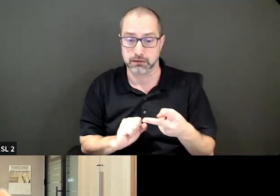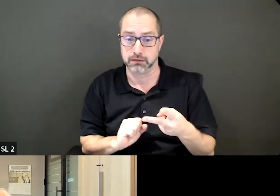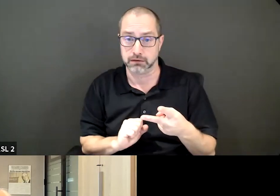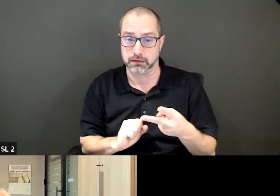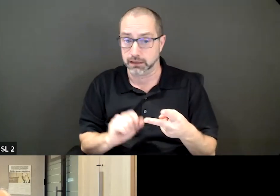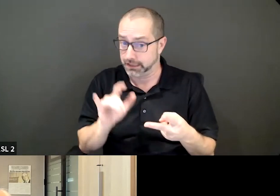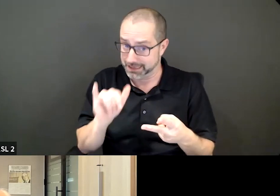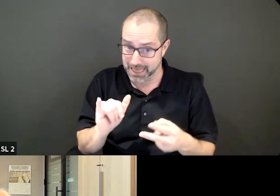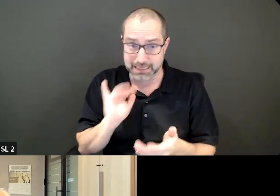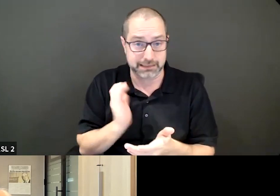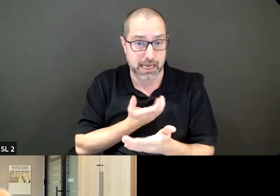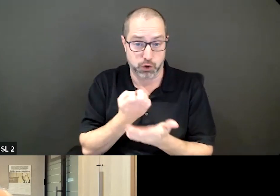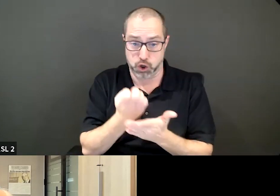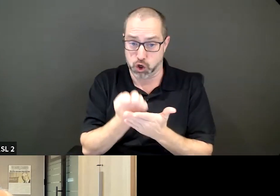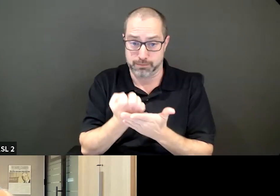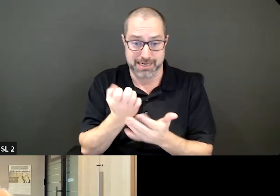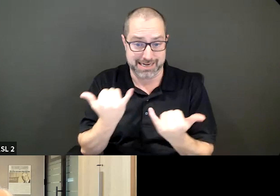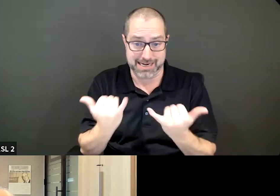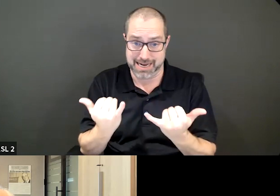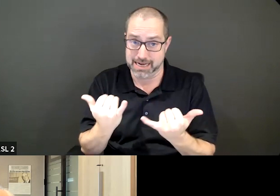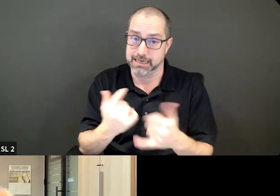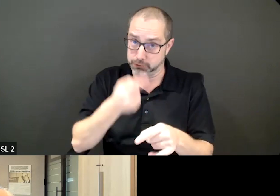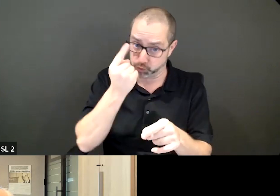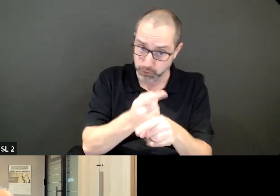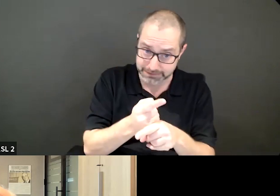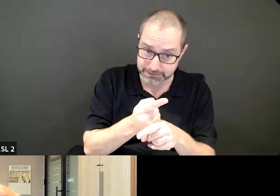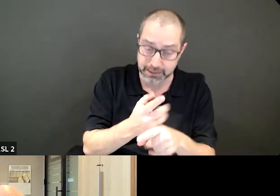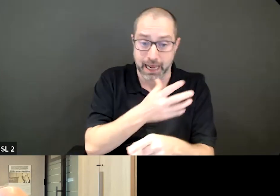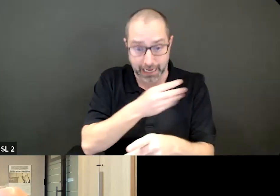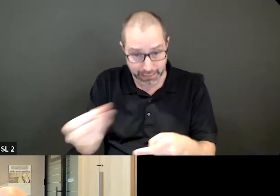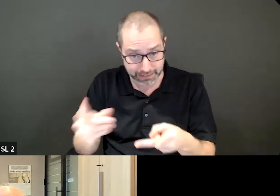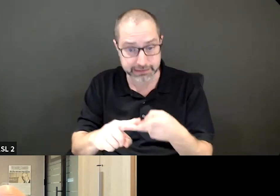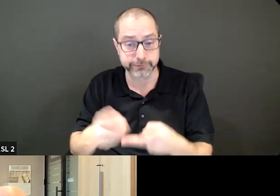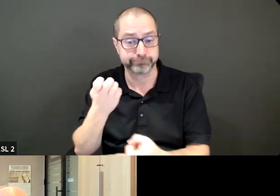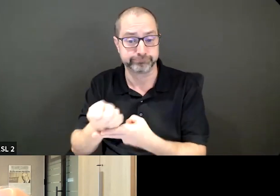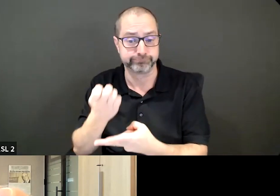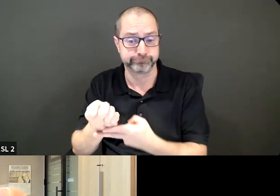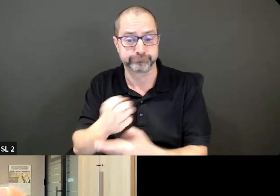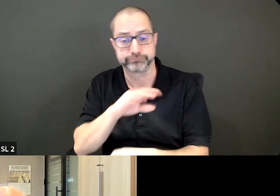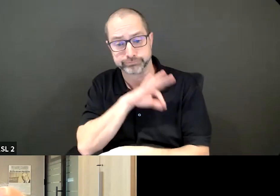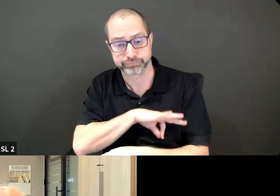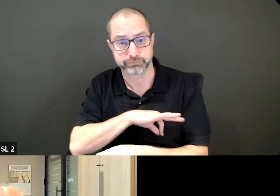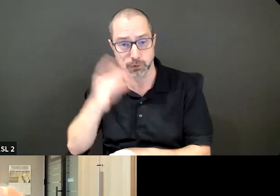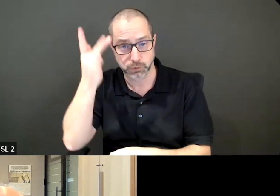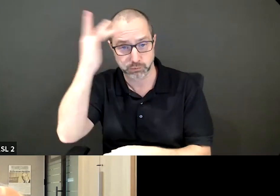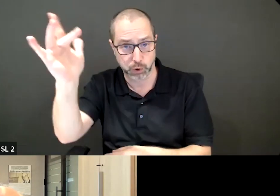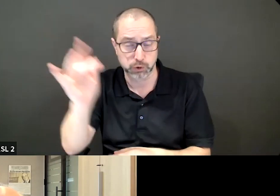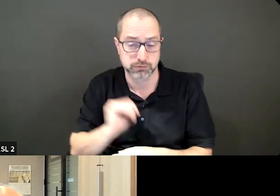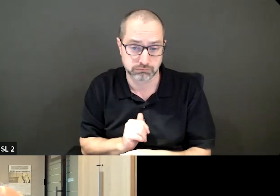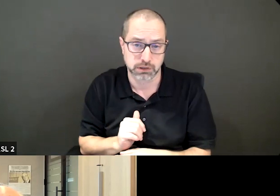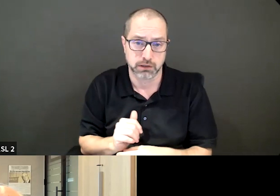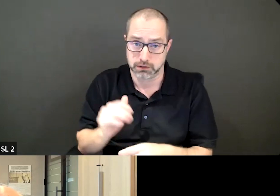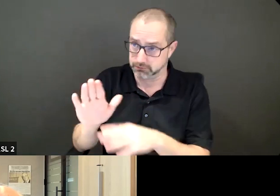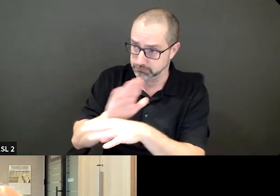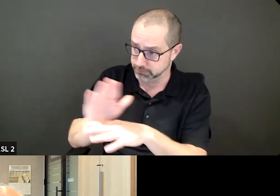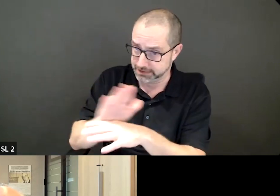the economy that we're working in today. It's both the right thing to do, and increasingly it's the smart thing to do for businesses